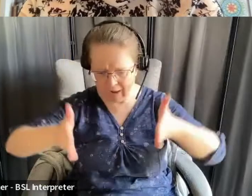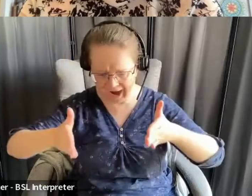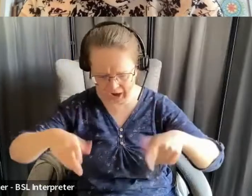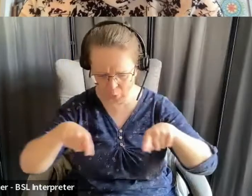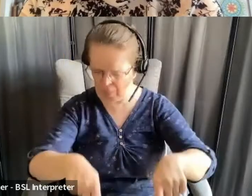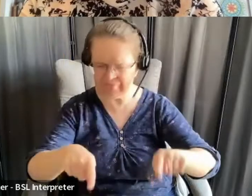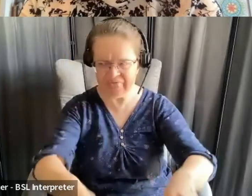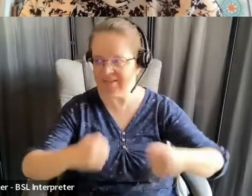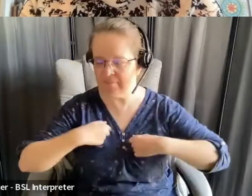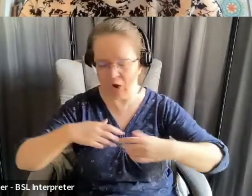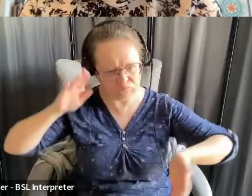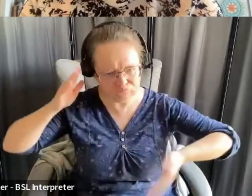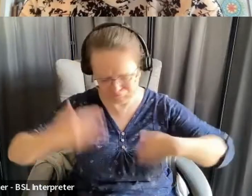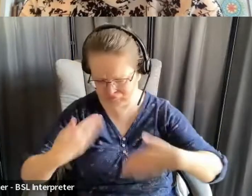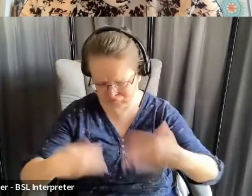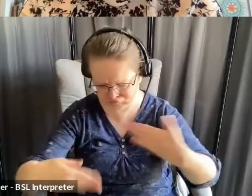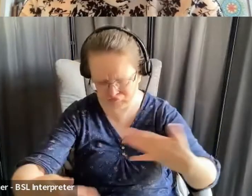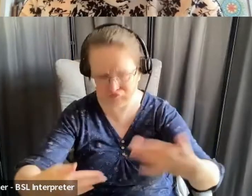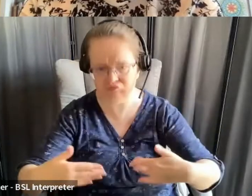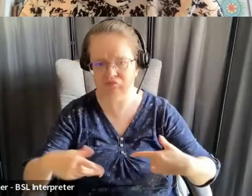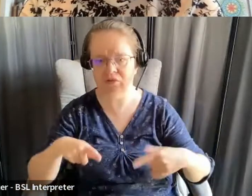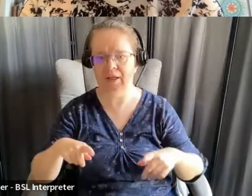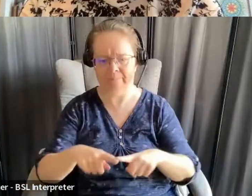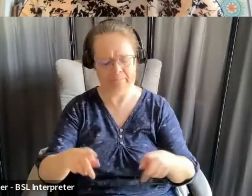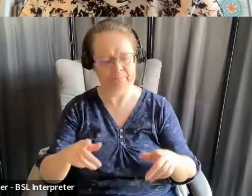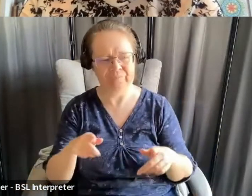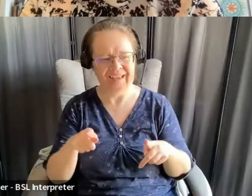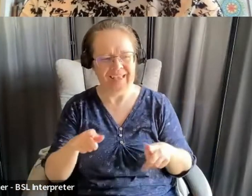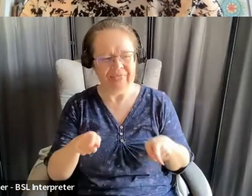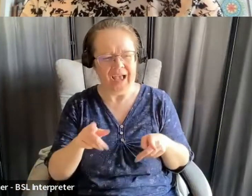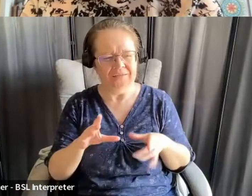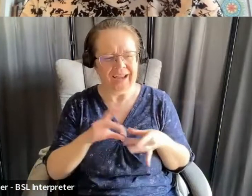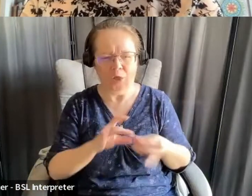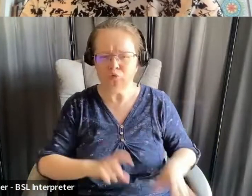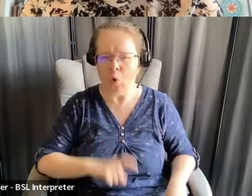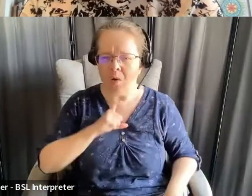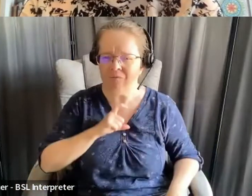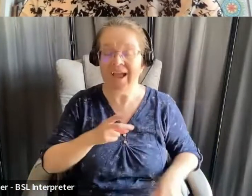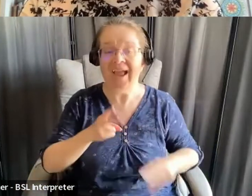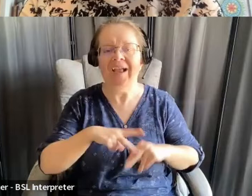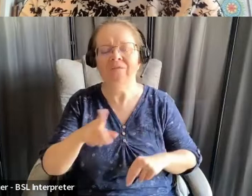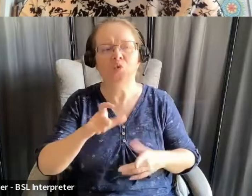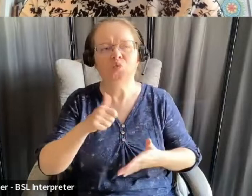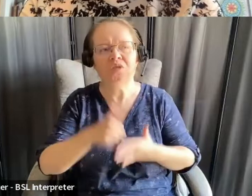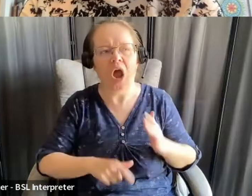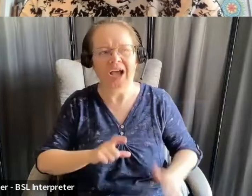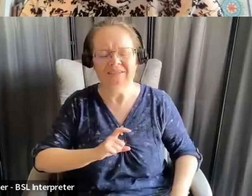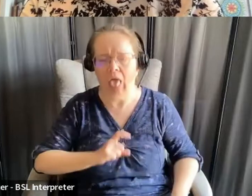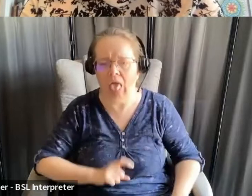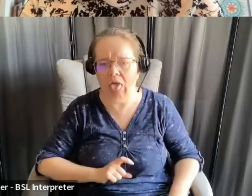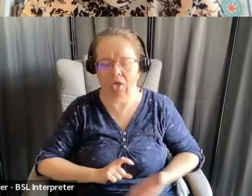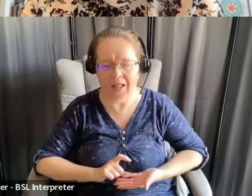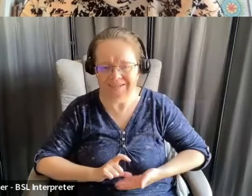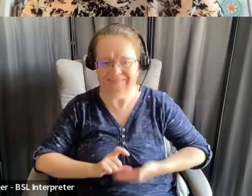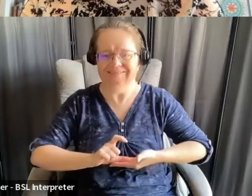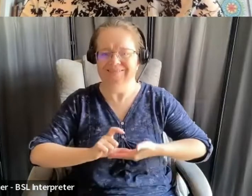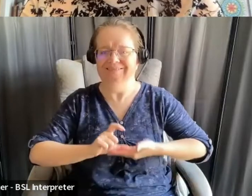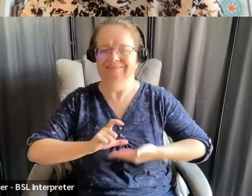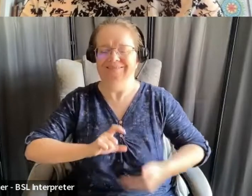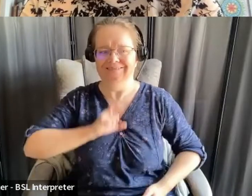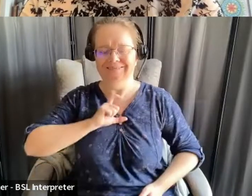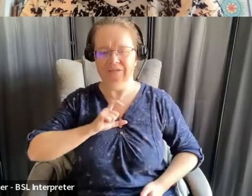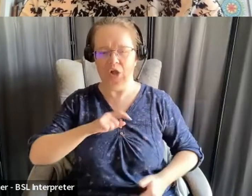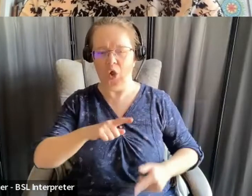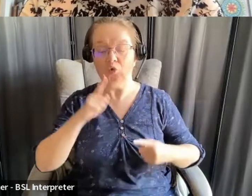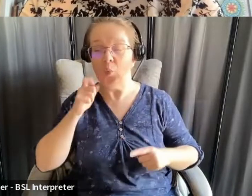it. And it's a confidence. So if you can start gaining that in yourself, you'll go out to